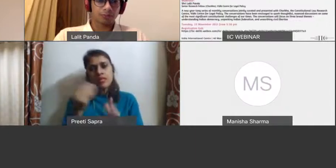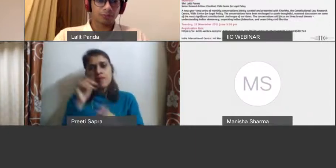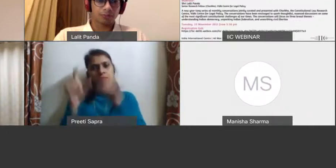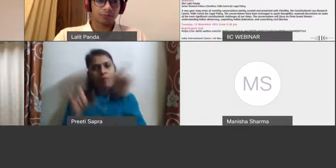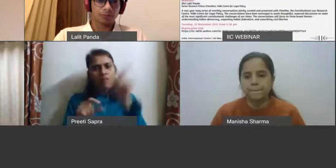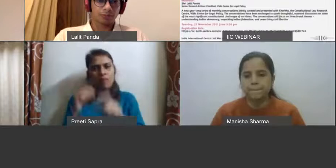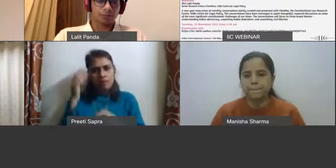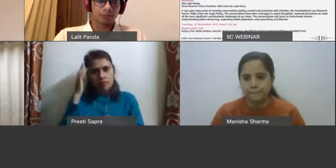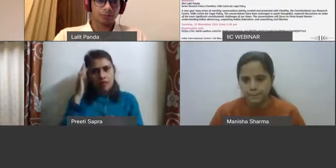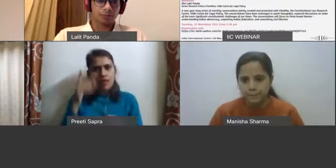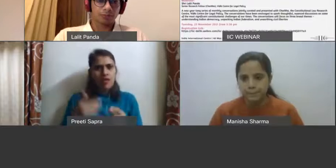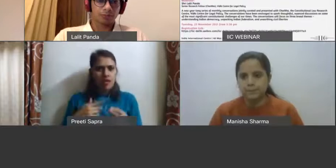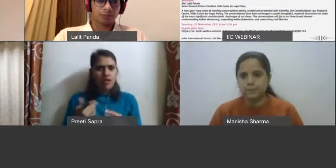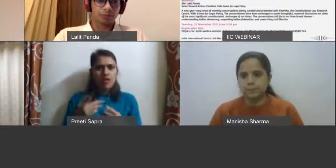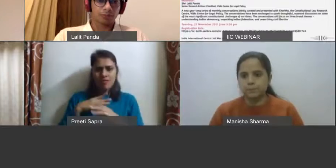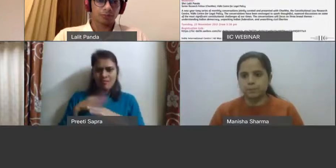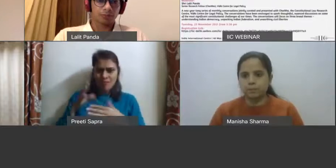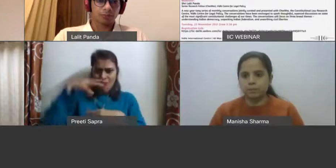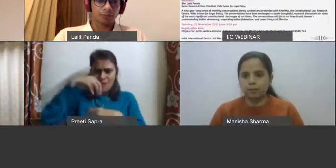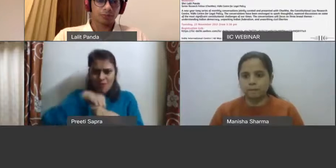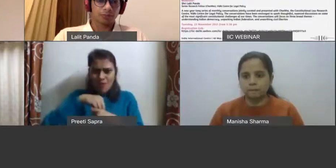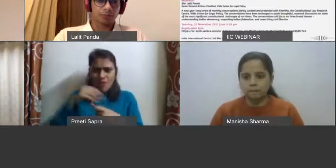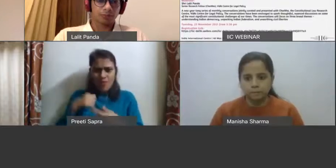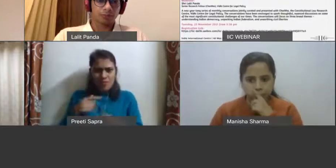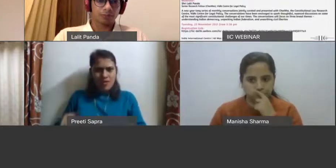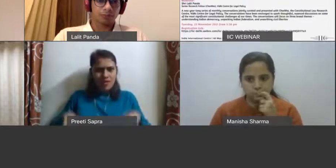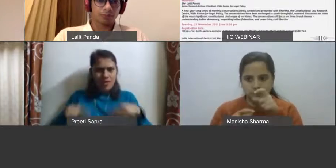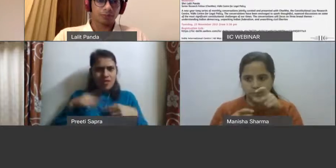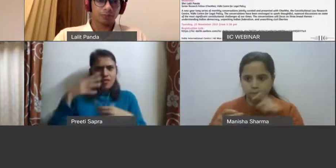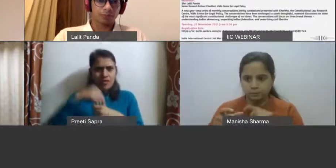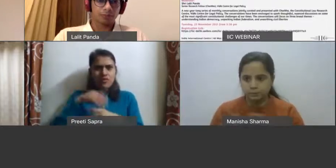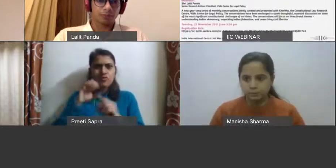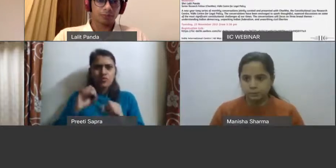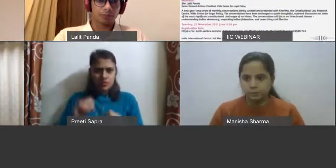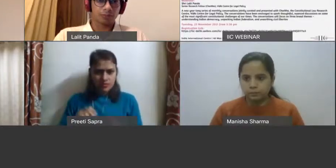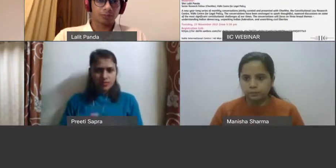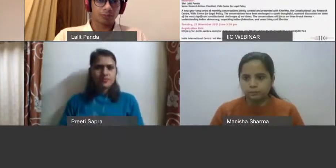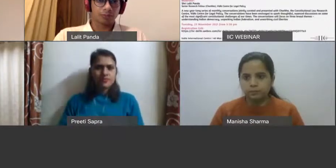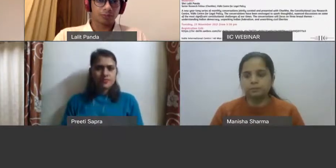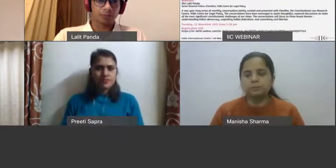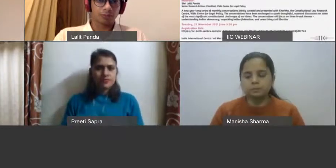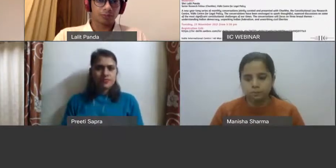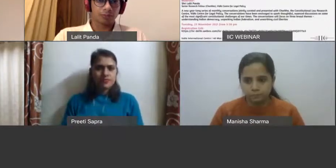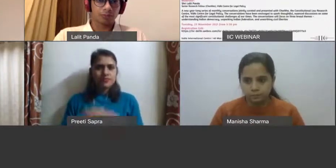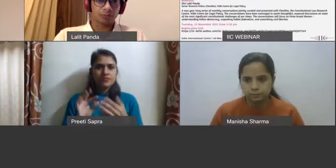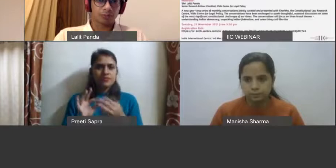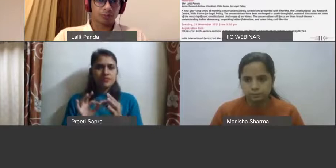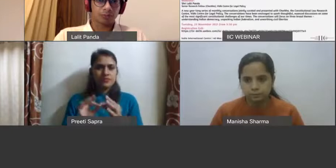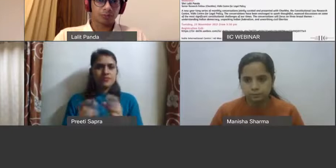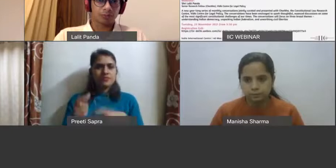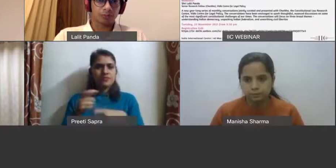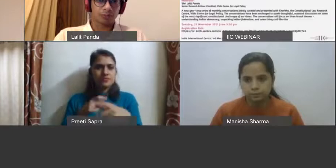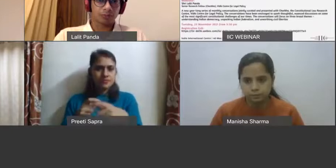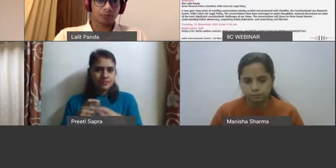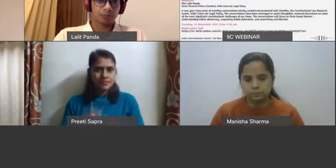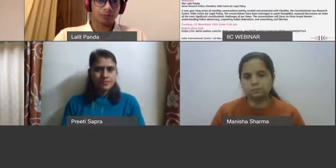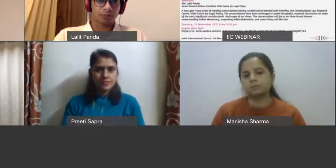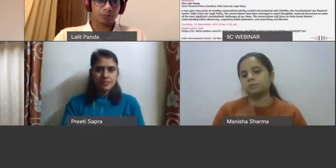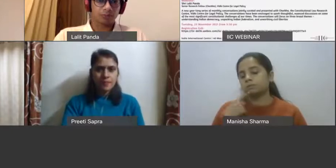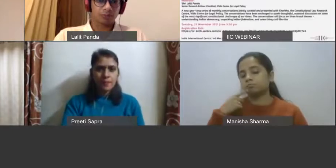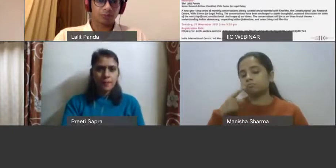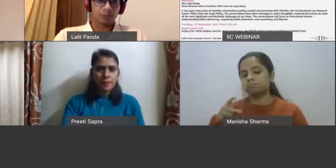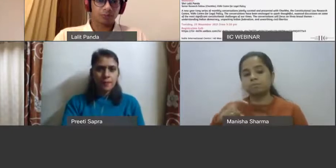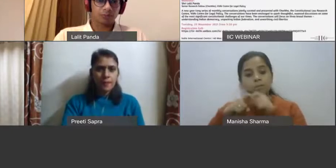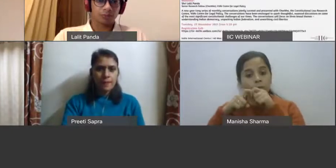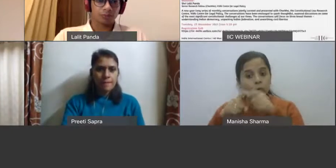part of the nation and others are not. And there are obvious, tangible consequences in terms of arbitrary state power. And the question of